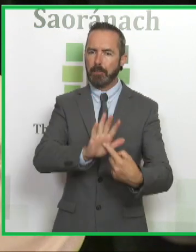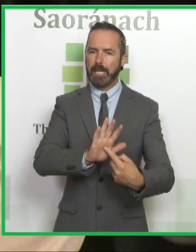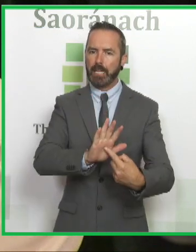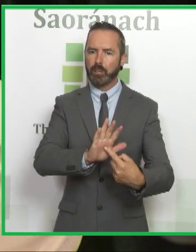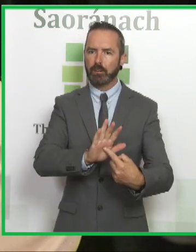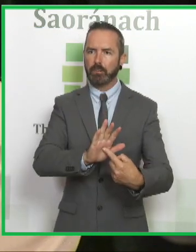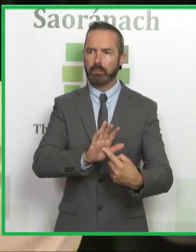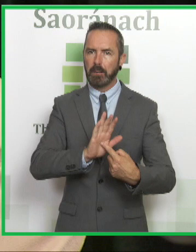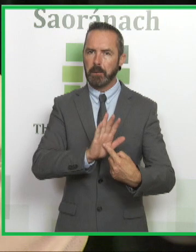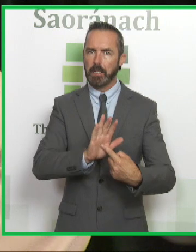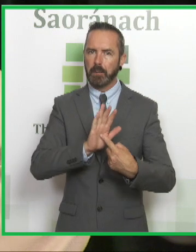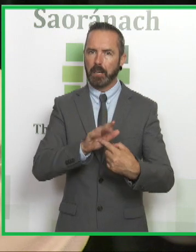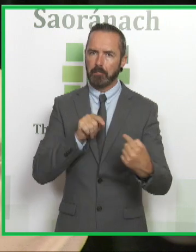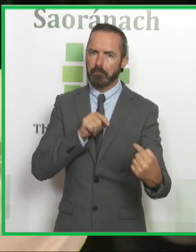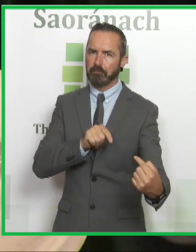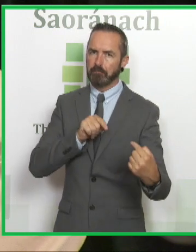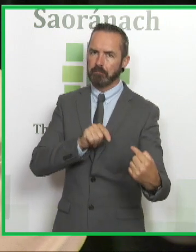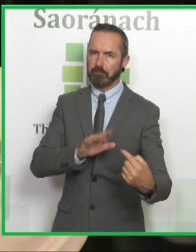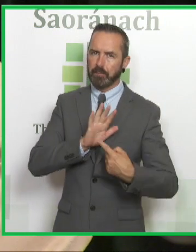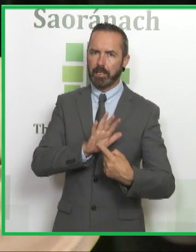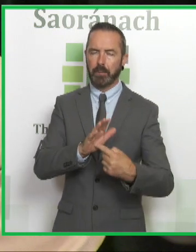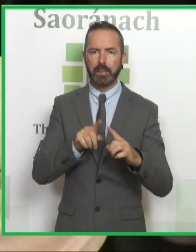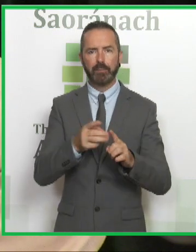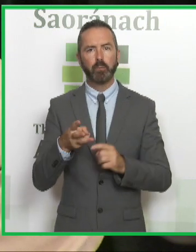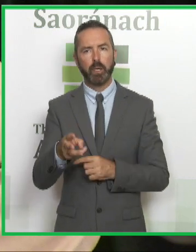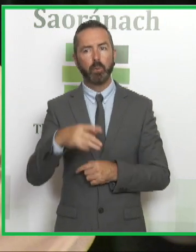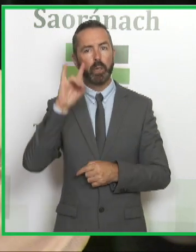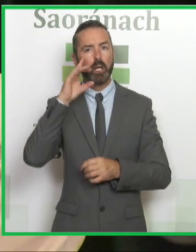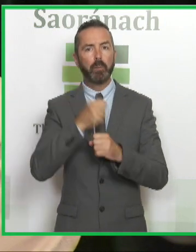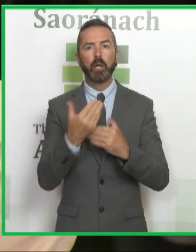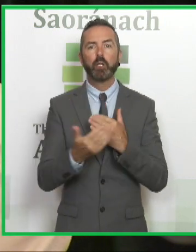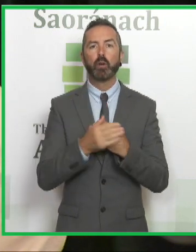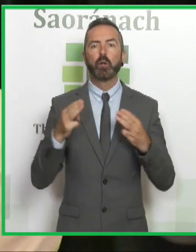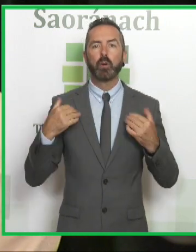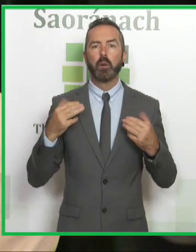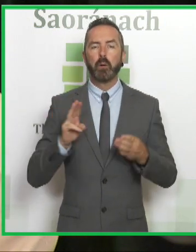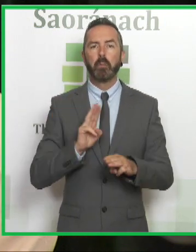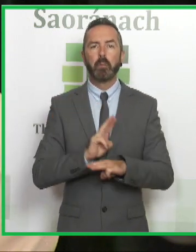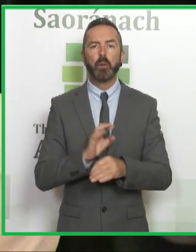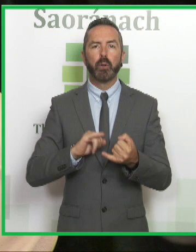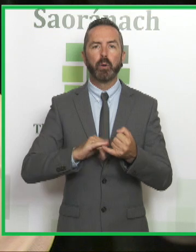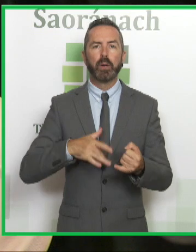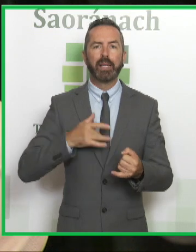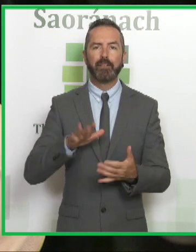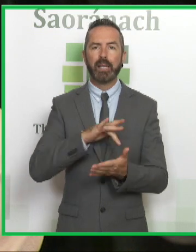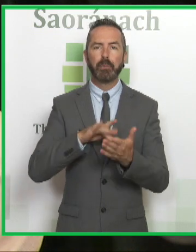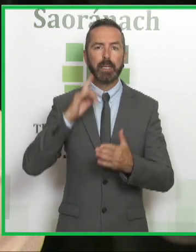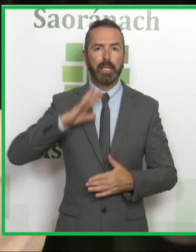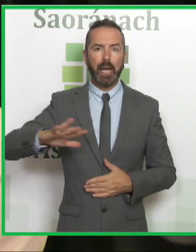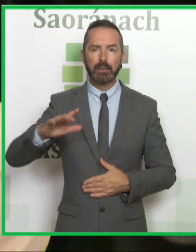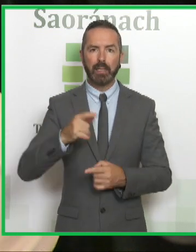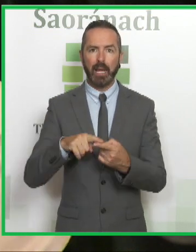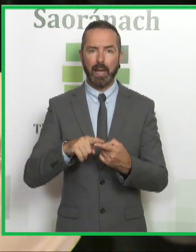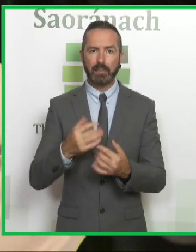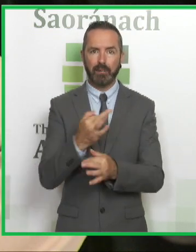in different ways. We hear of the young mother living in the Midlands who her family has been intimidated